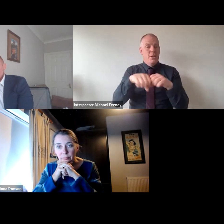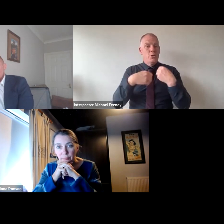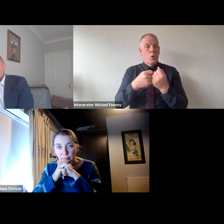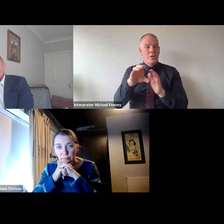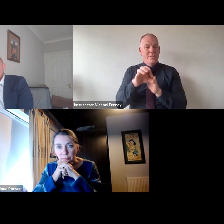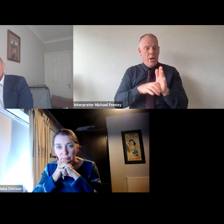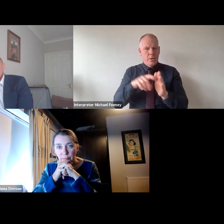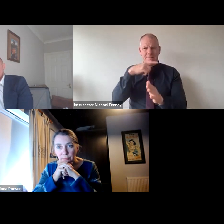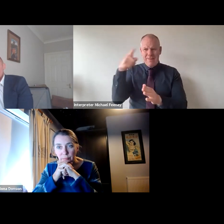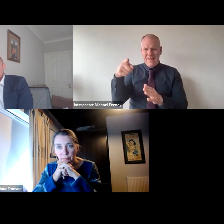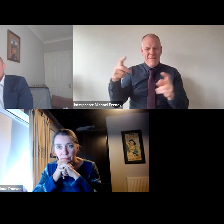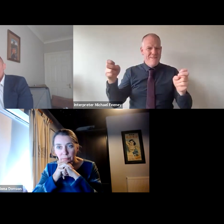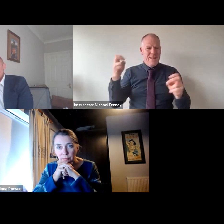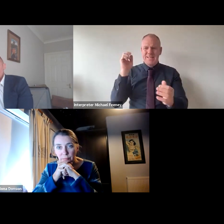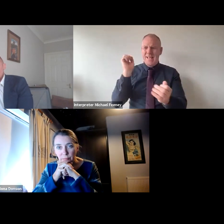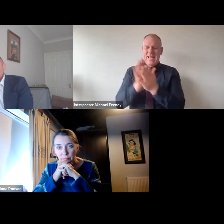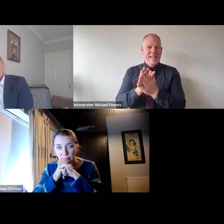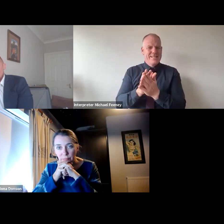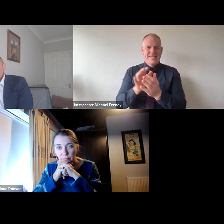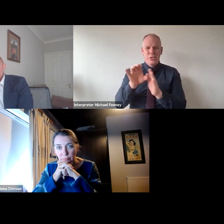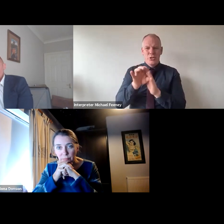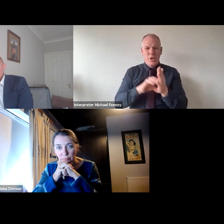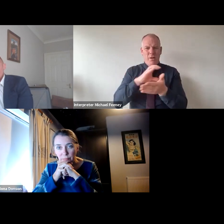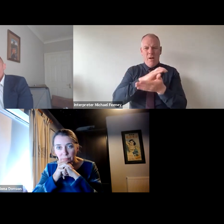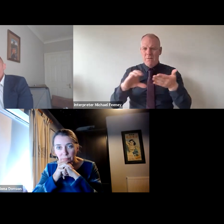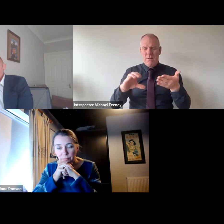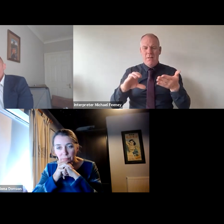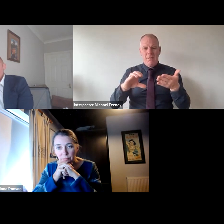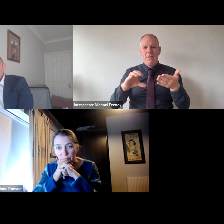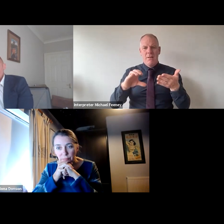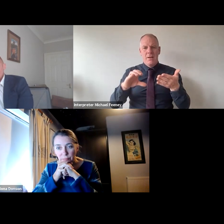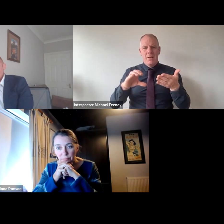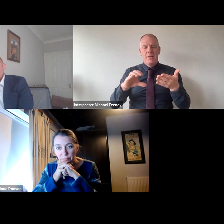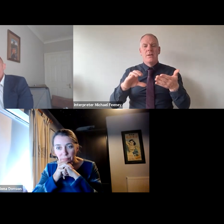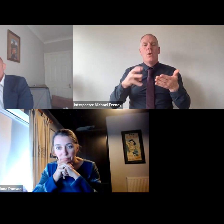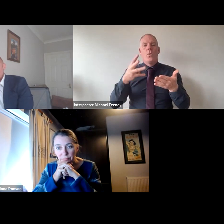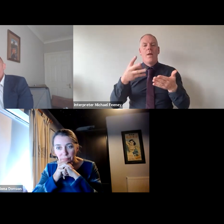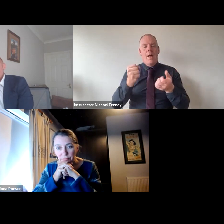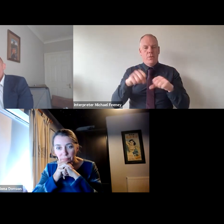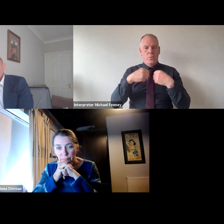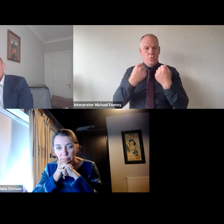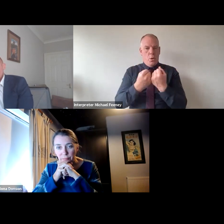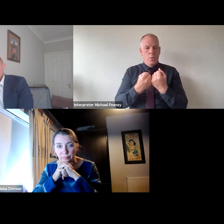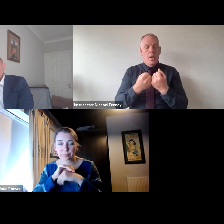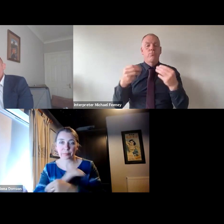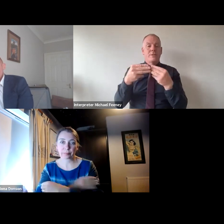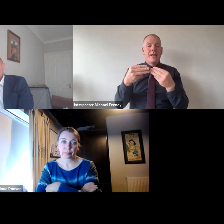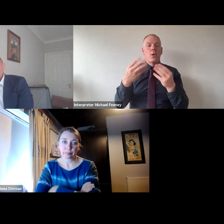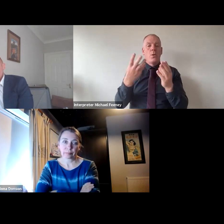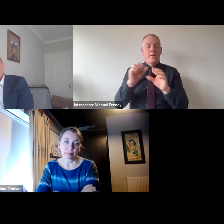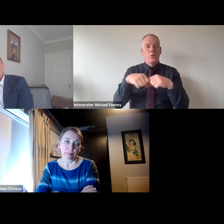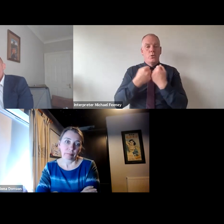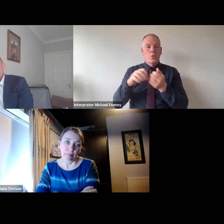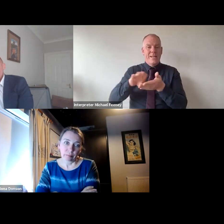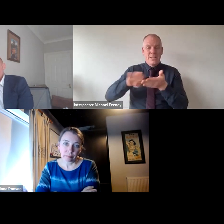established a violation of the article providing for social protection against social exclusion